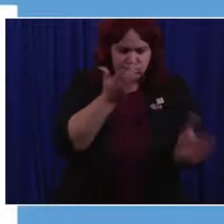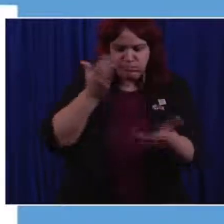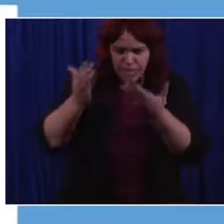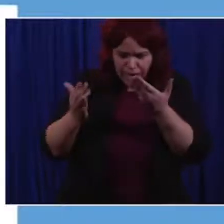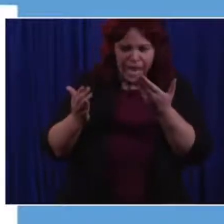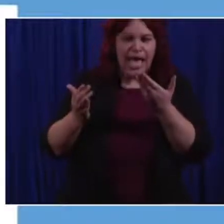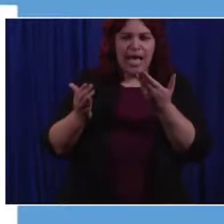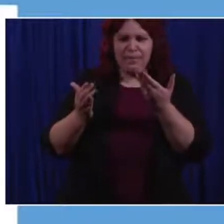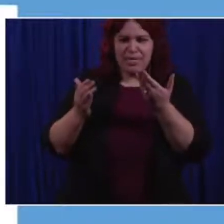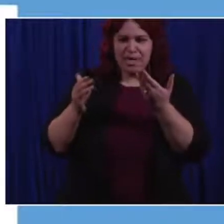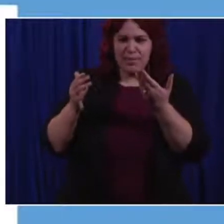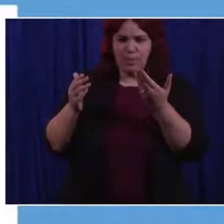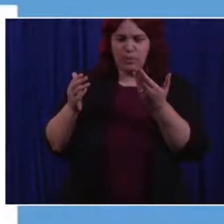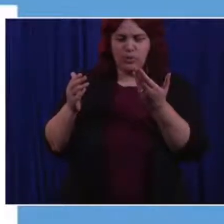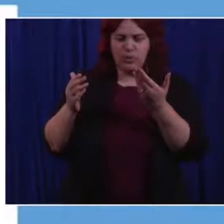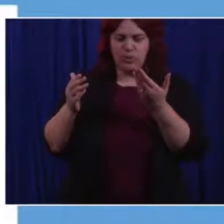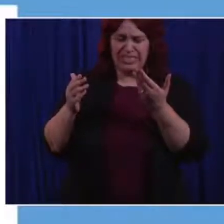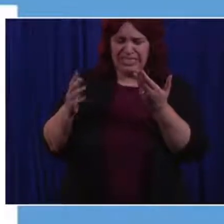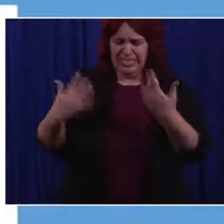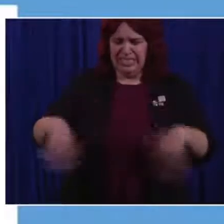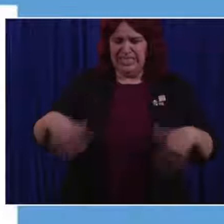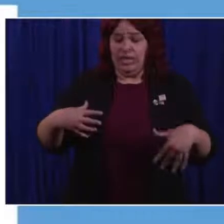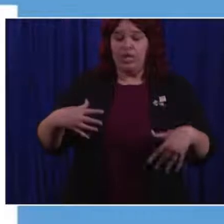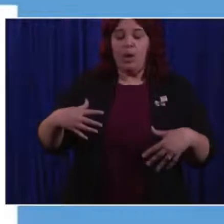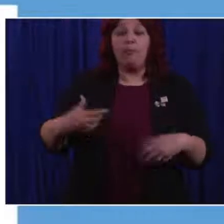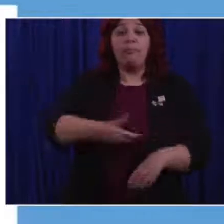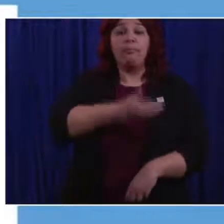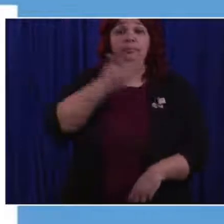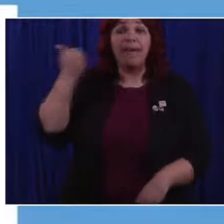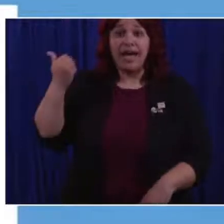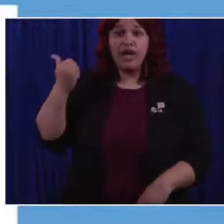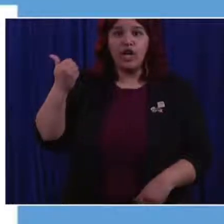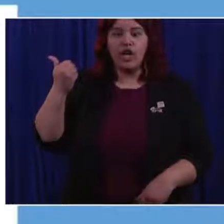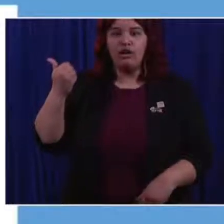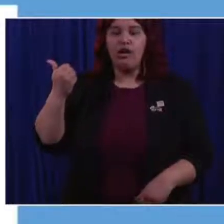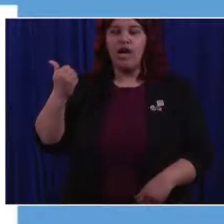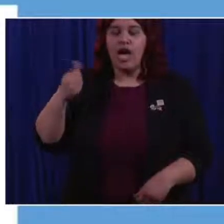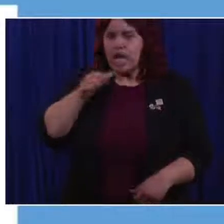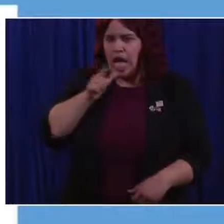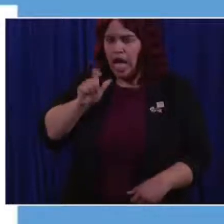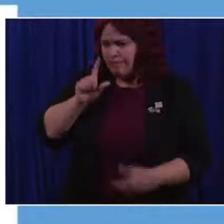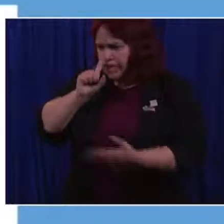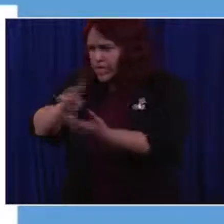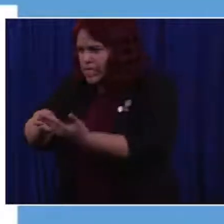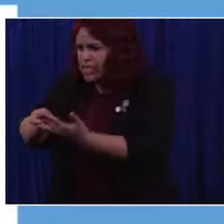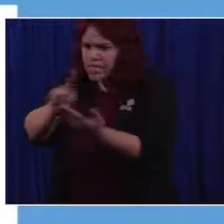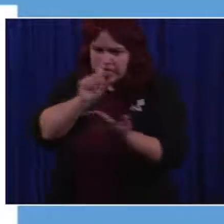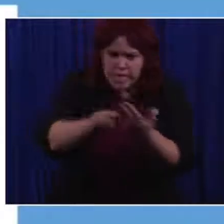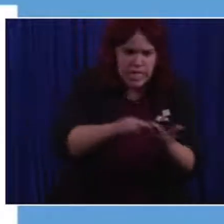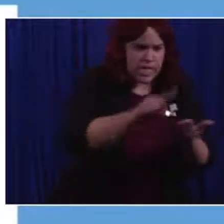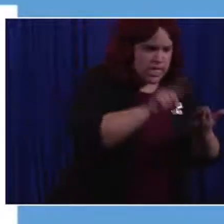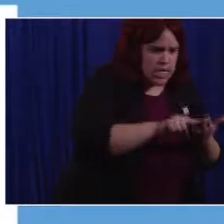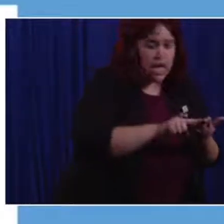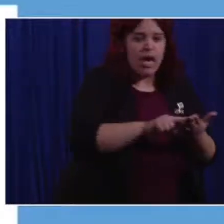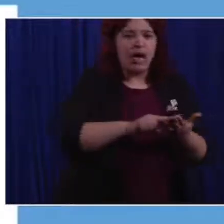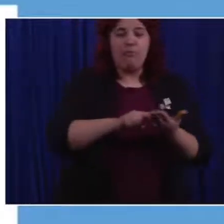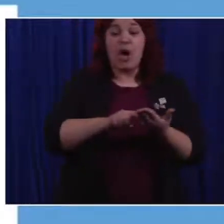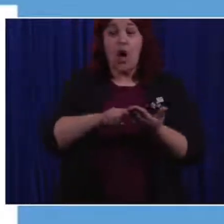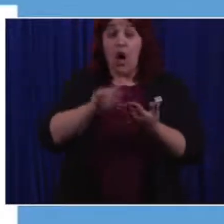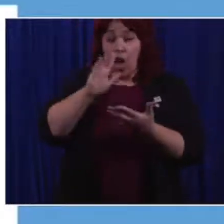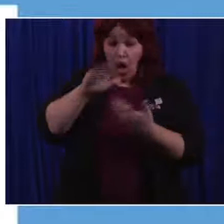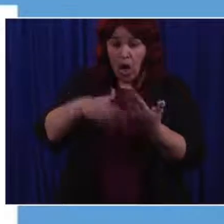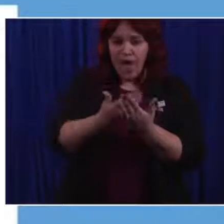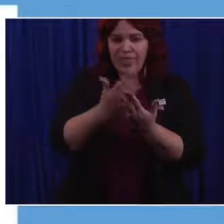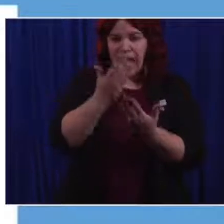one location so that we can have data to back the plans that we have around improving